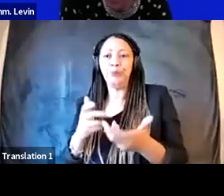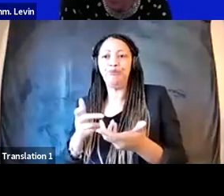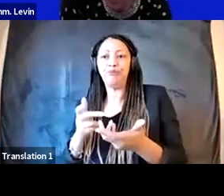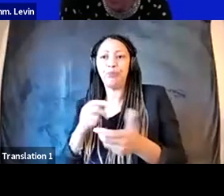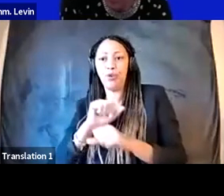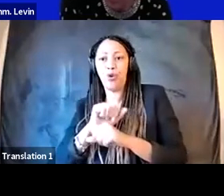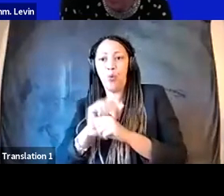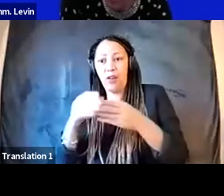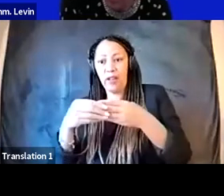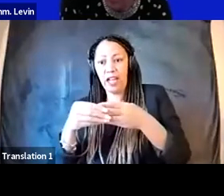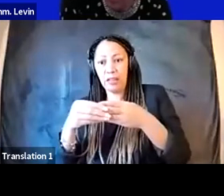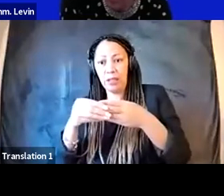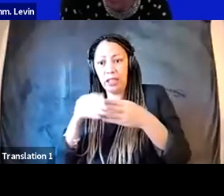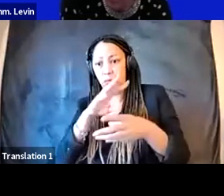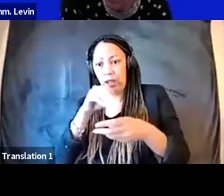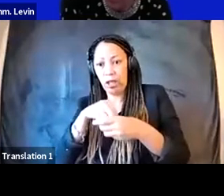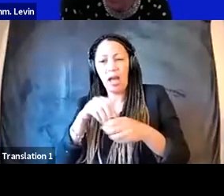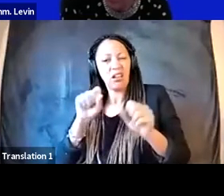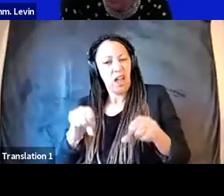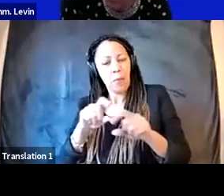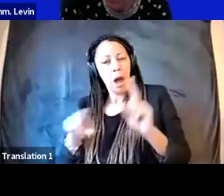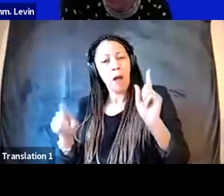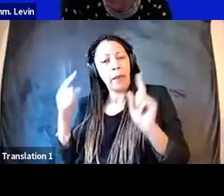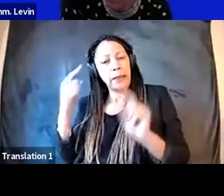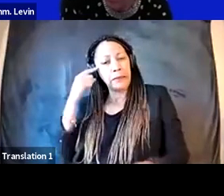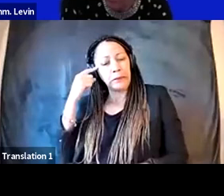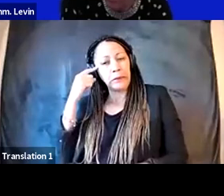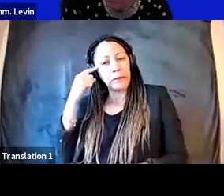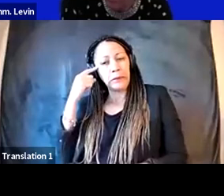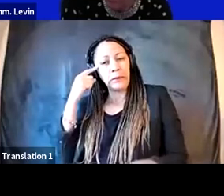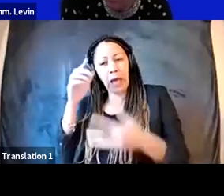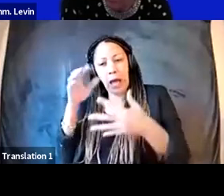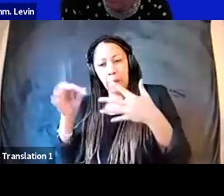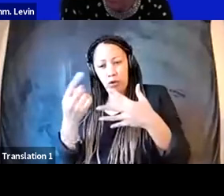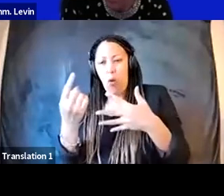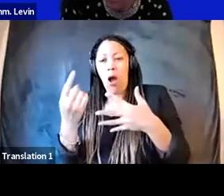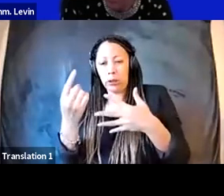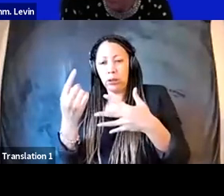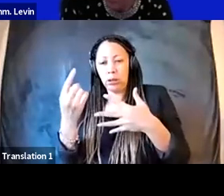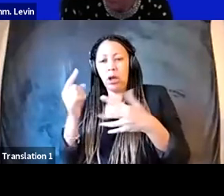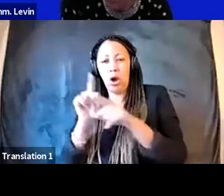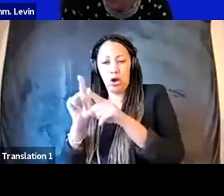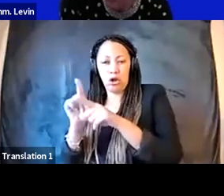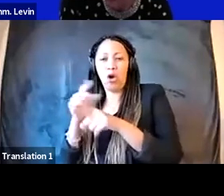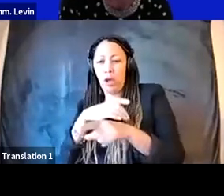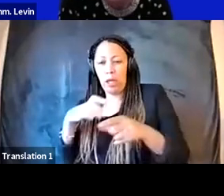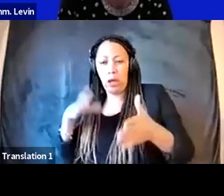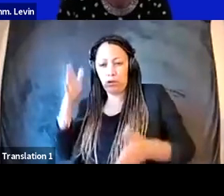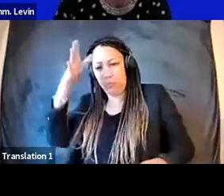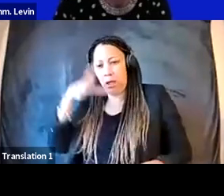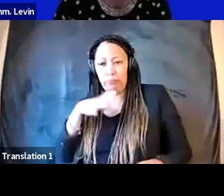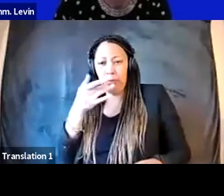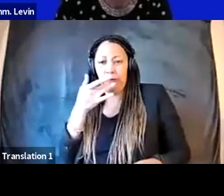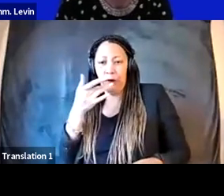work flexibly within that? There could, but we think it makes sense to map option one here, and we think that's what the council member will prefer when this gets to the